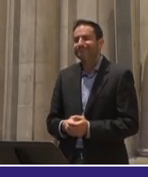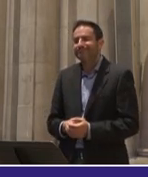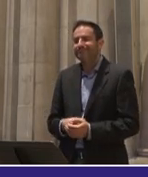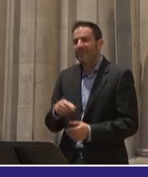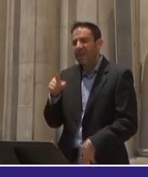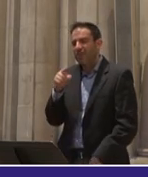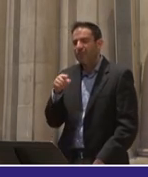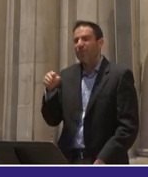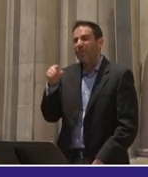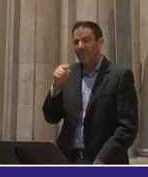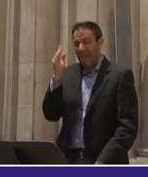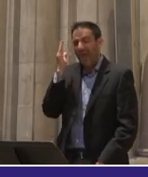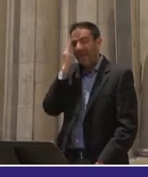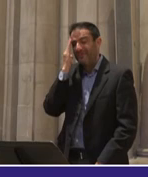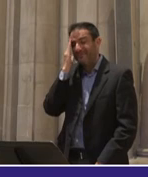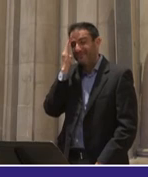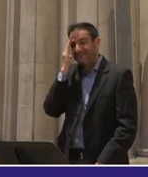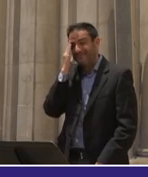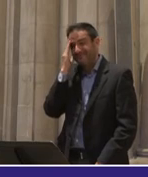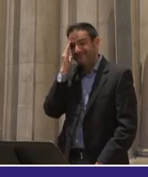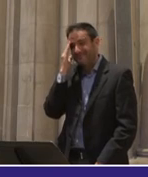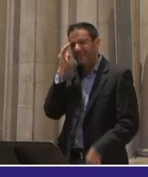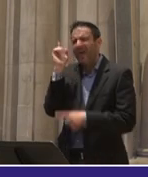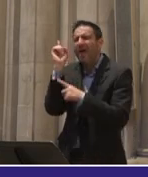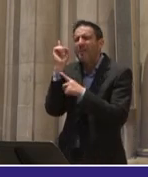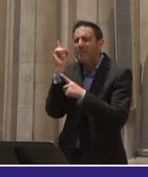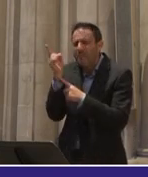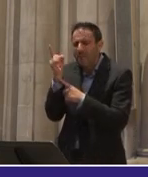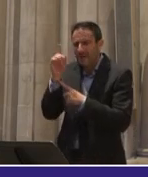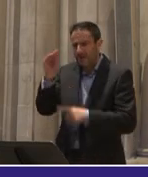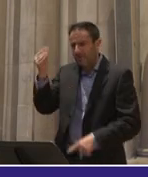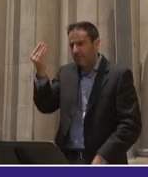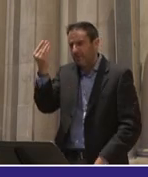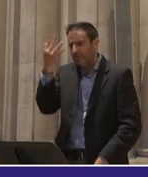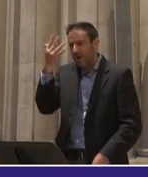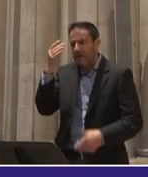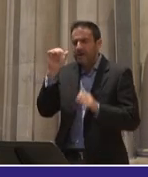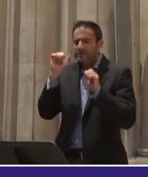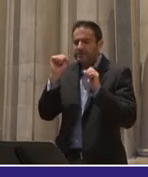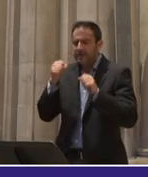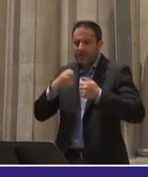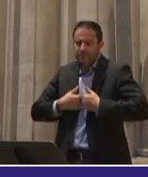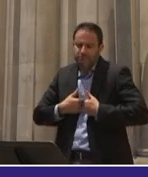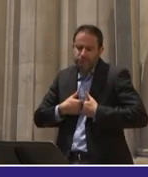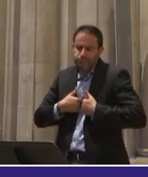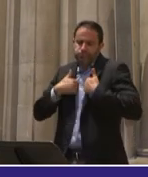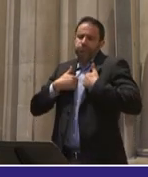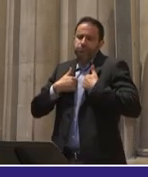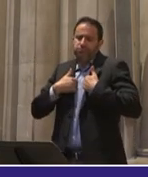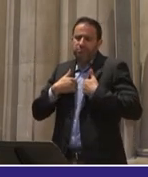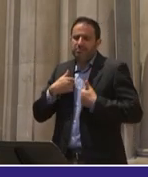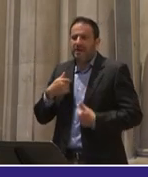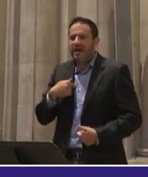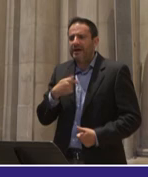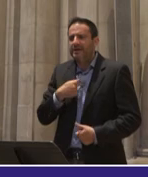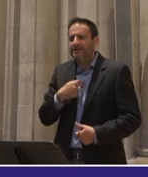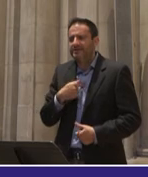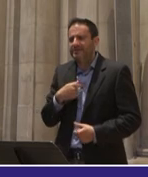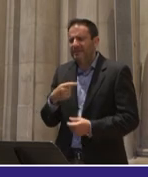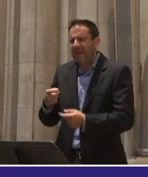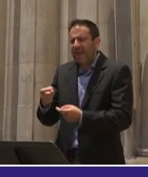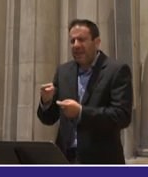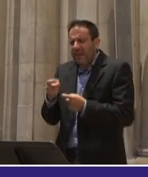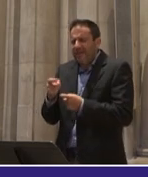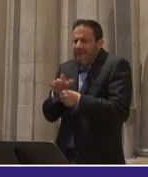know, I know, that even a fleeting moment of grace can carry us a long way, giving us enough,